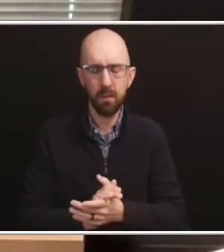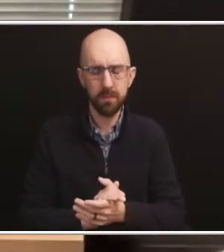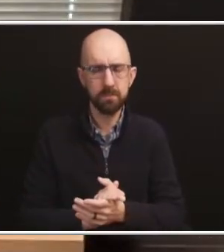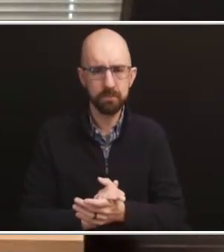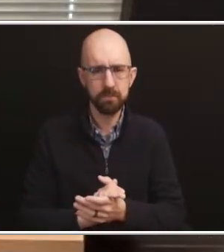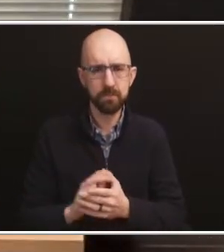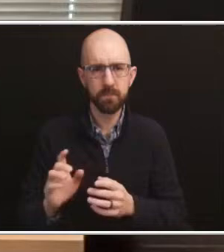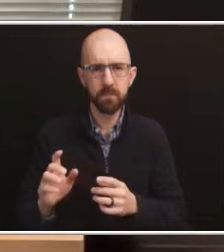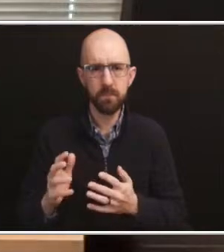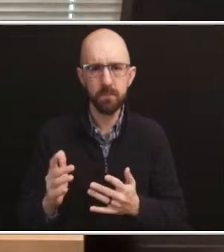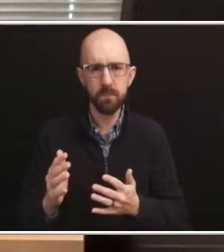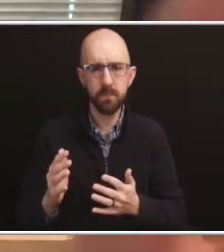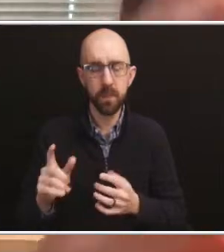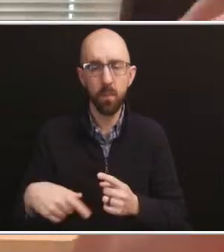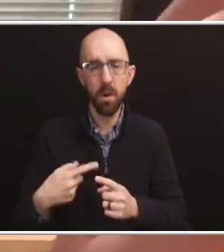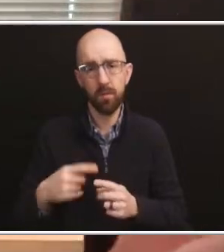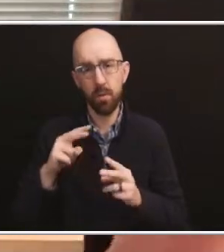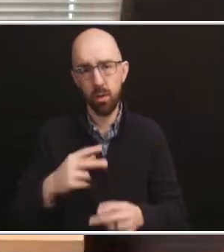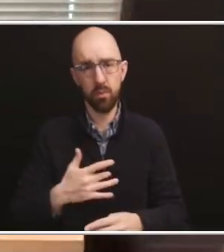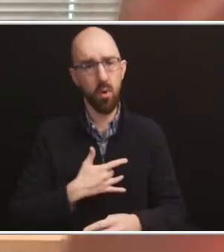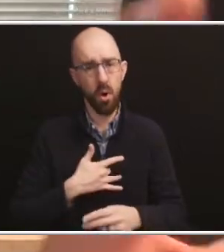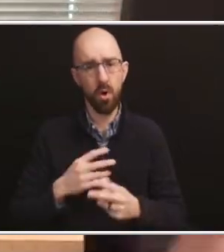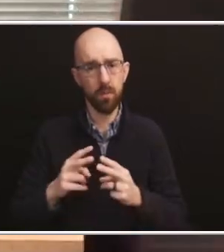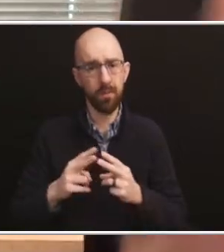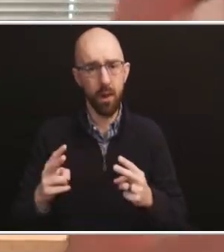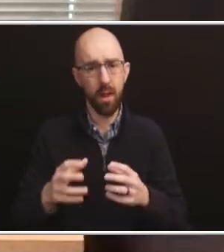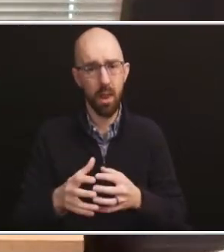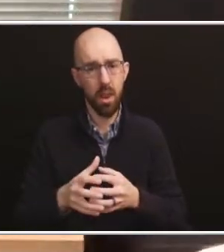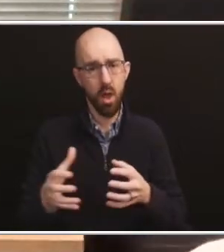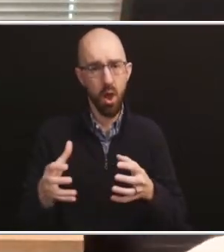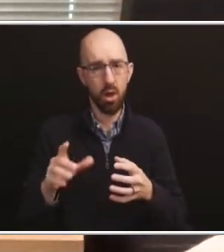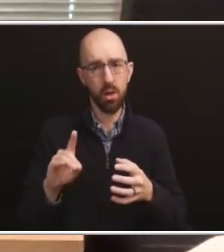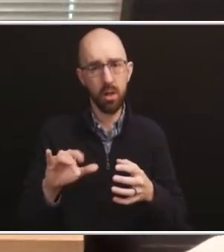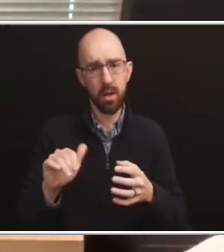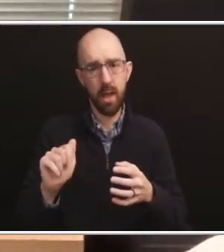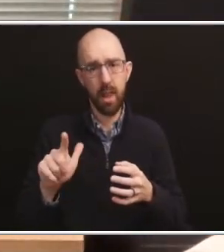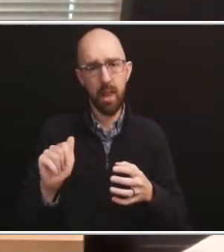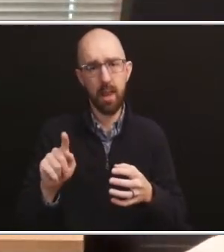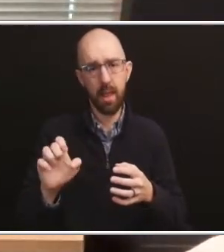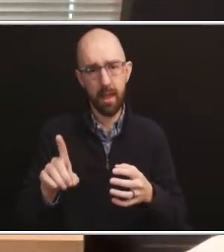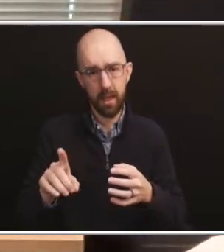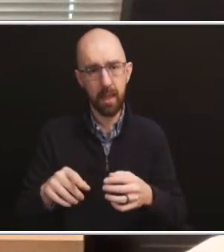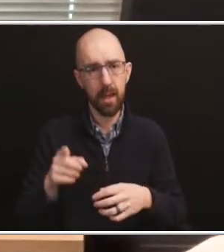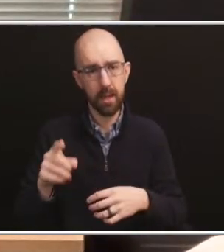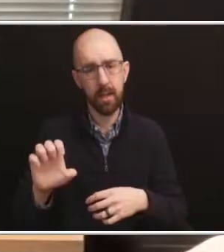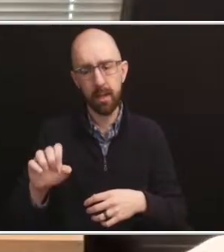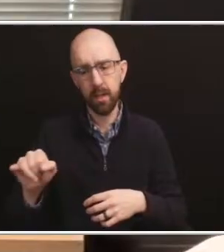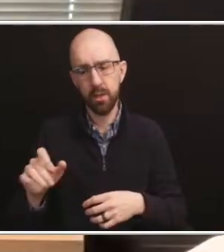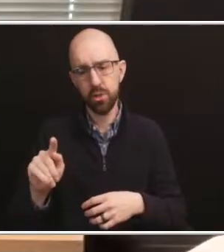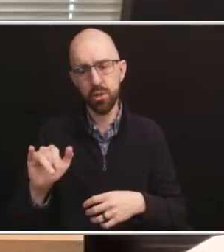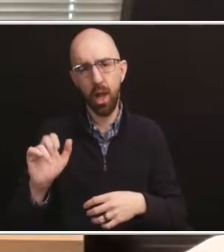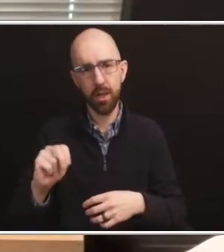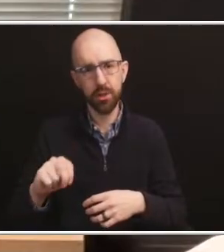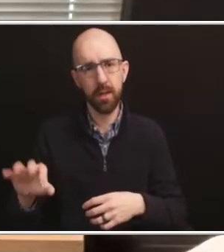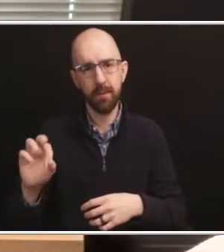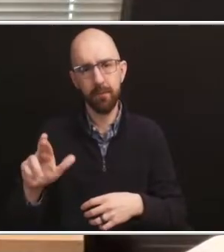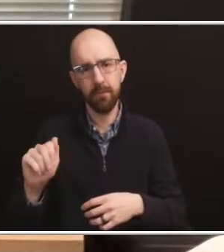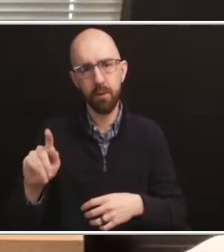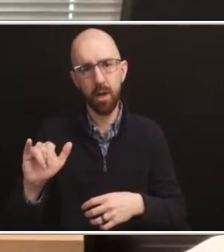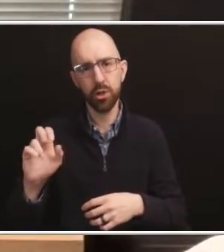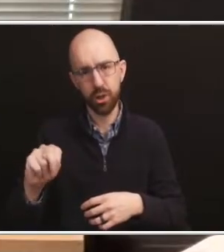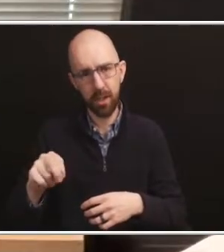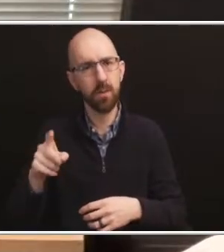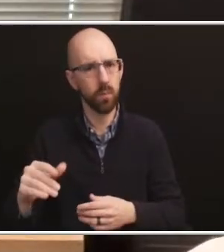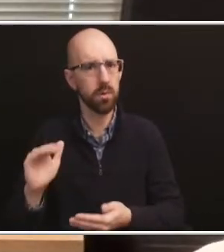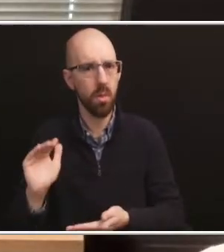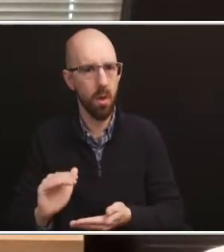when you look at his heart was very, you know, large. It was dilated. The ejection fraction was low. And we run through serial testing to see kind